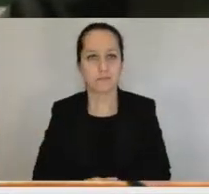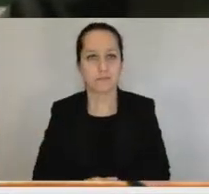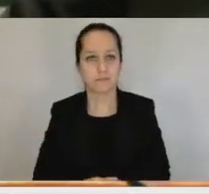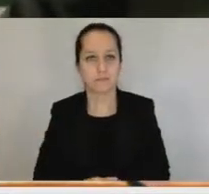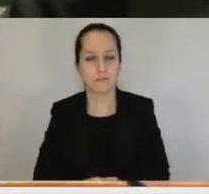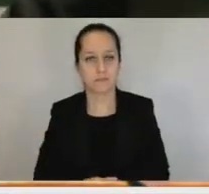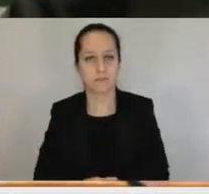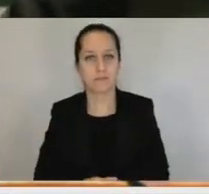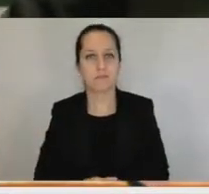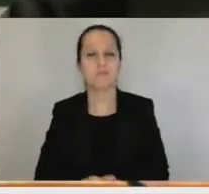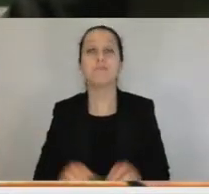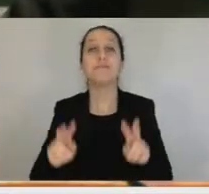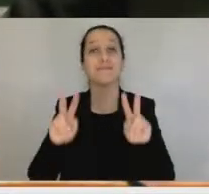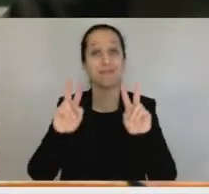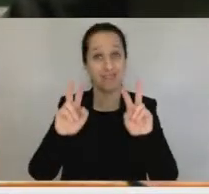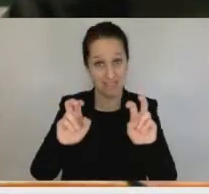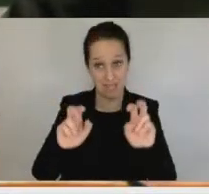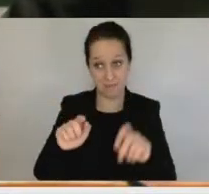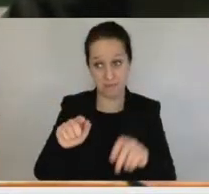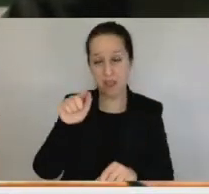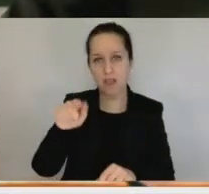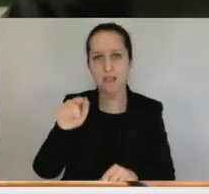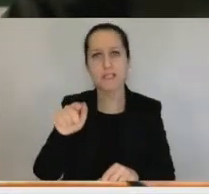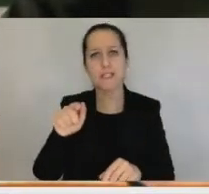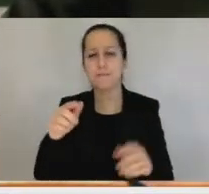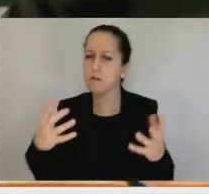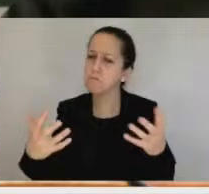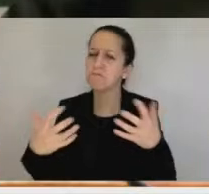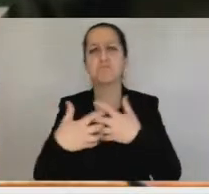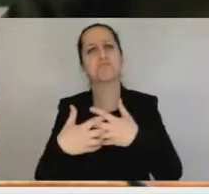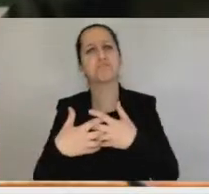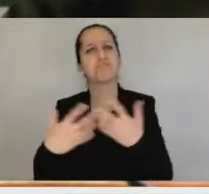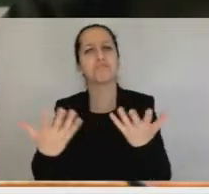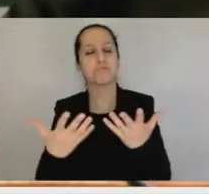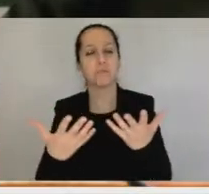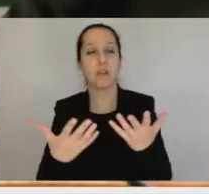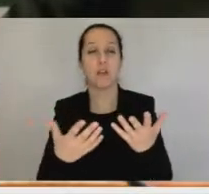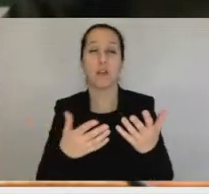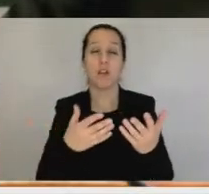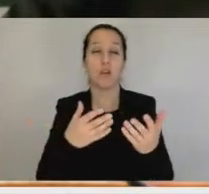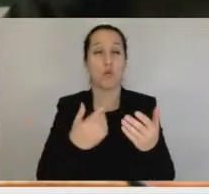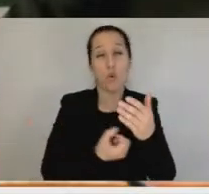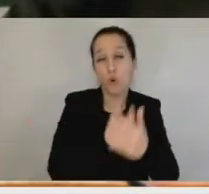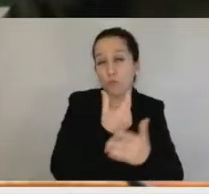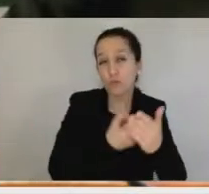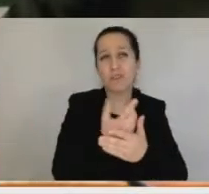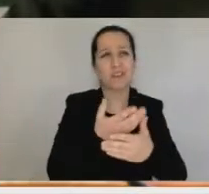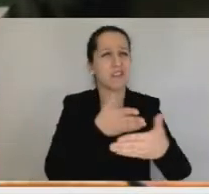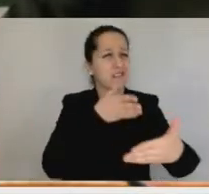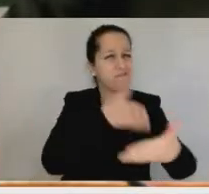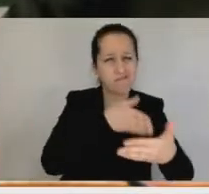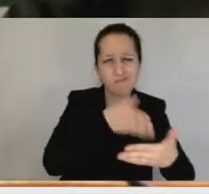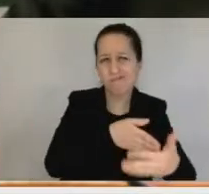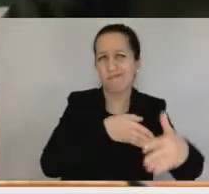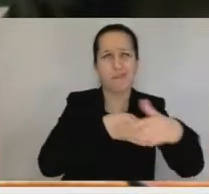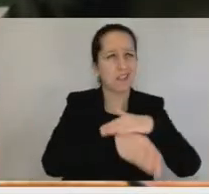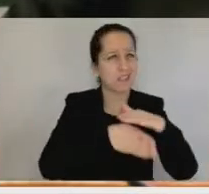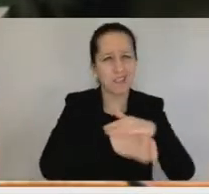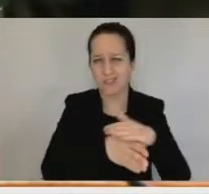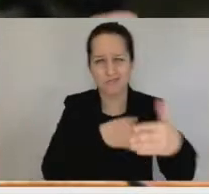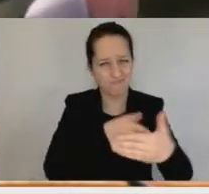speakers. You talked about the pertinence. If we see access